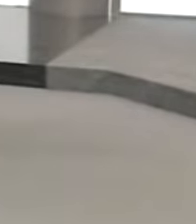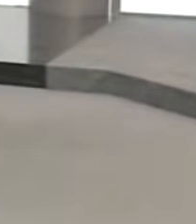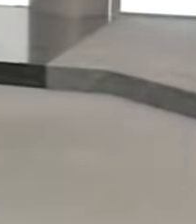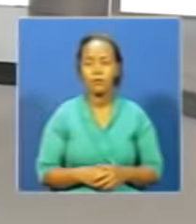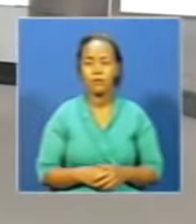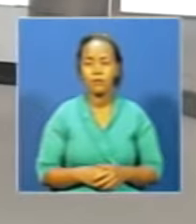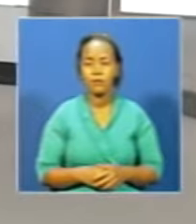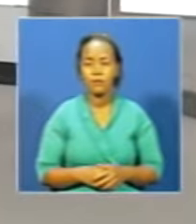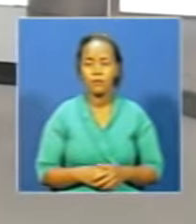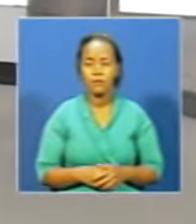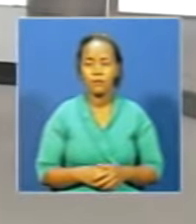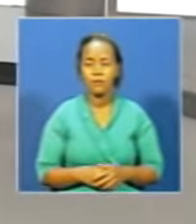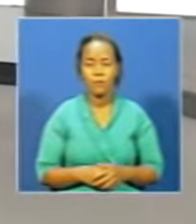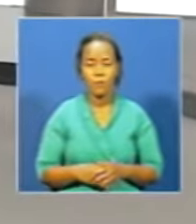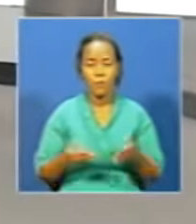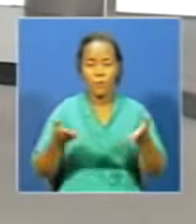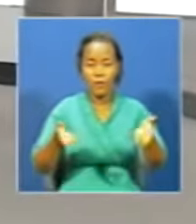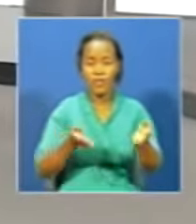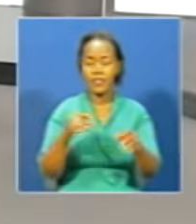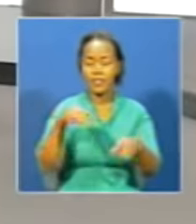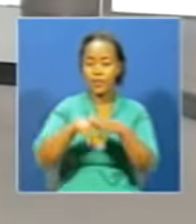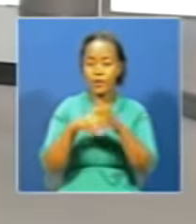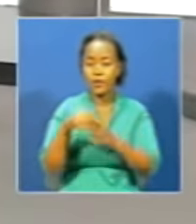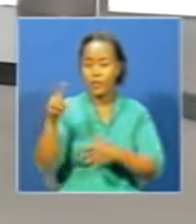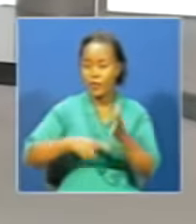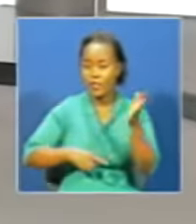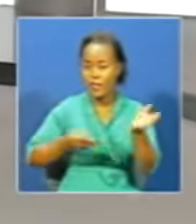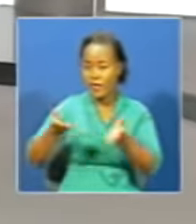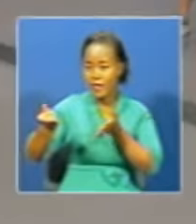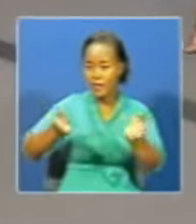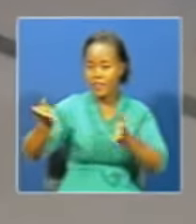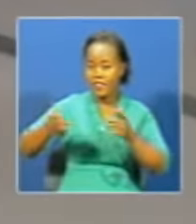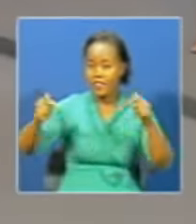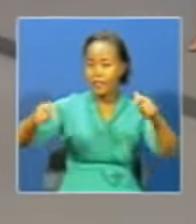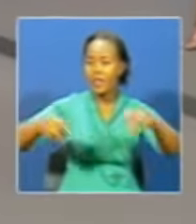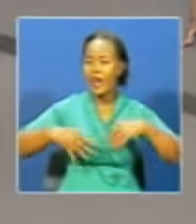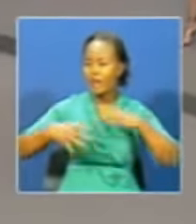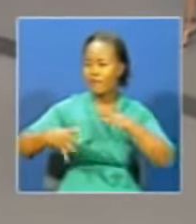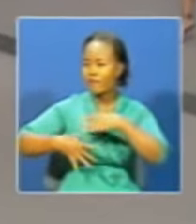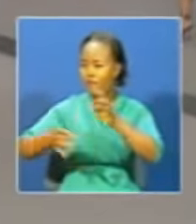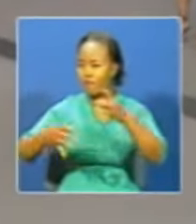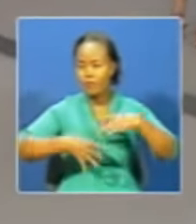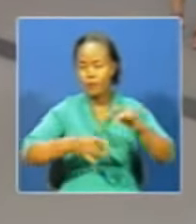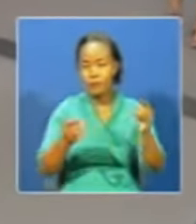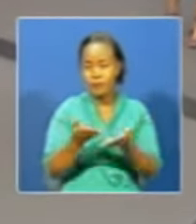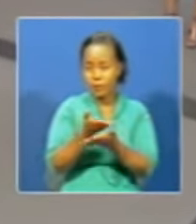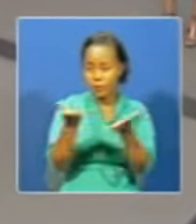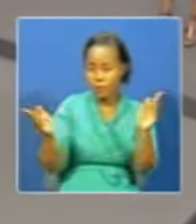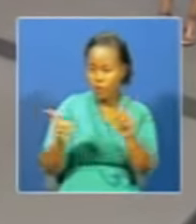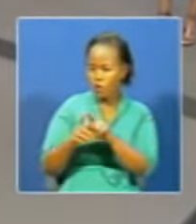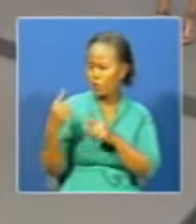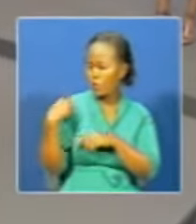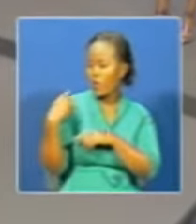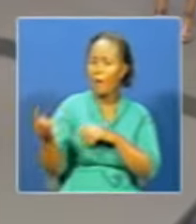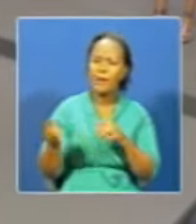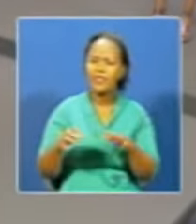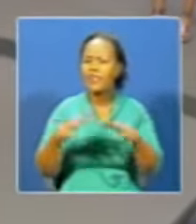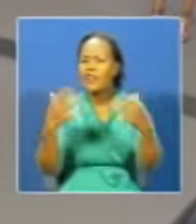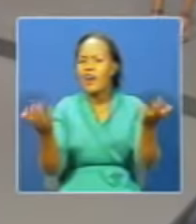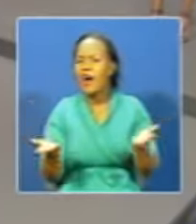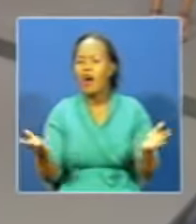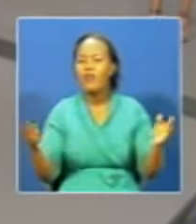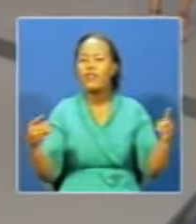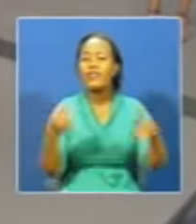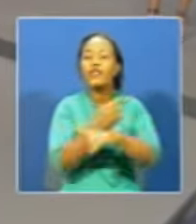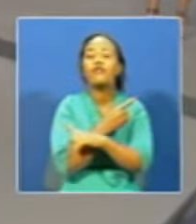business. In business today, I have interesting numbers for you and statistics. How do the different